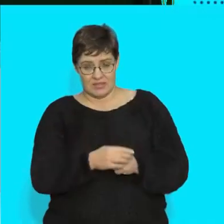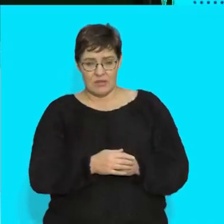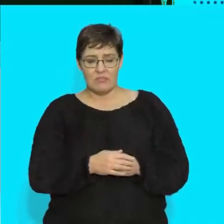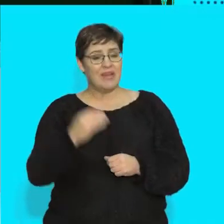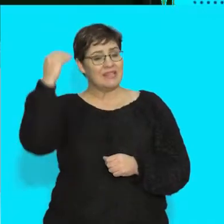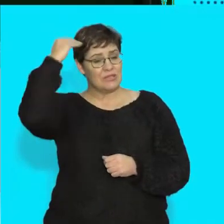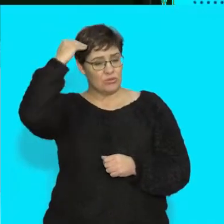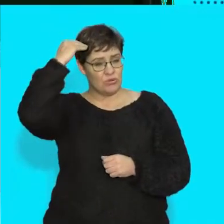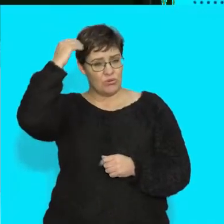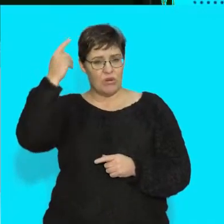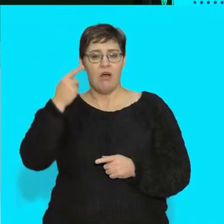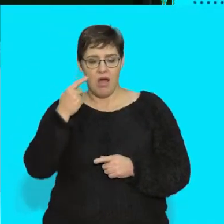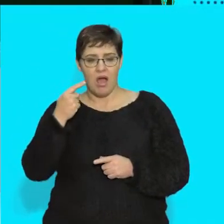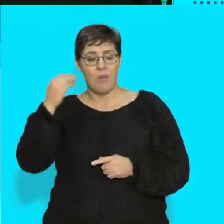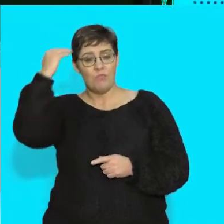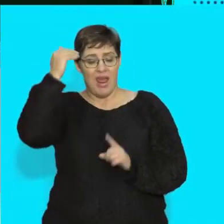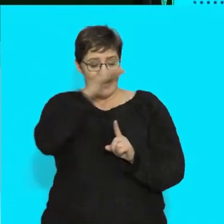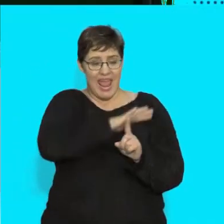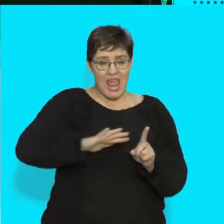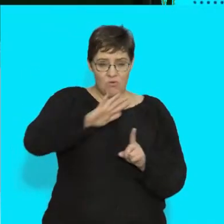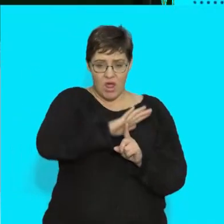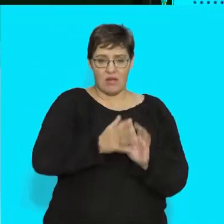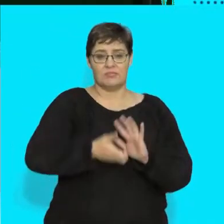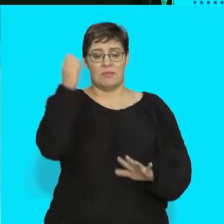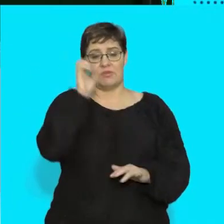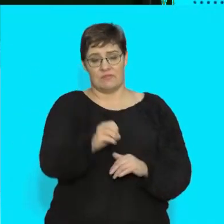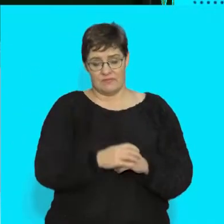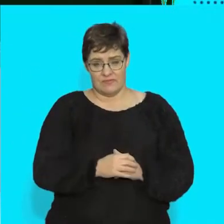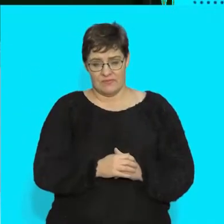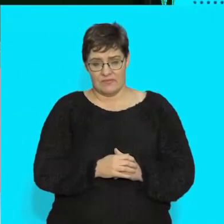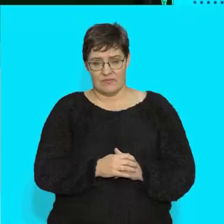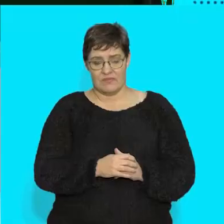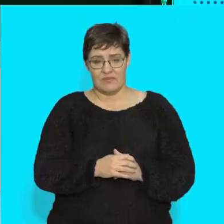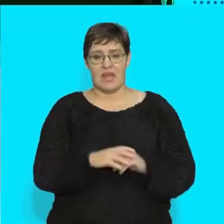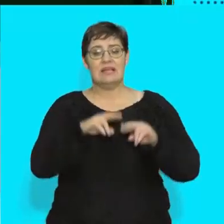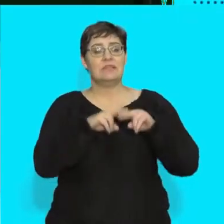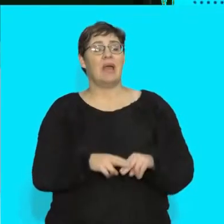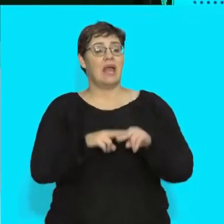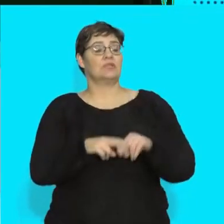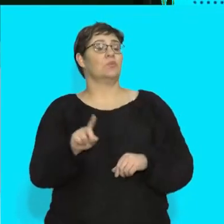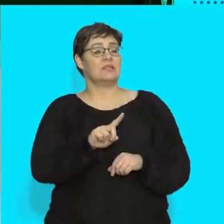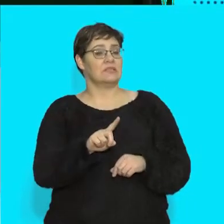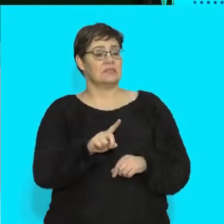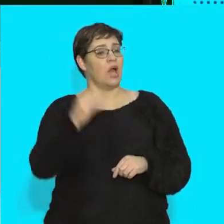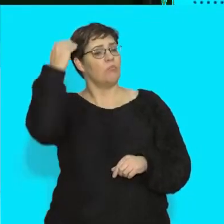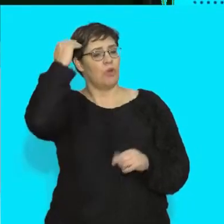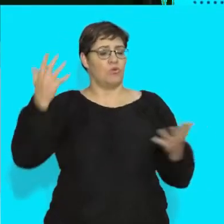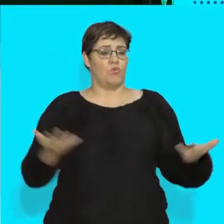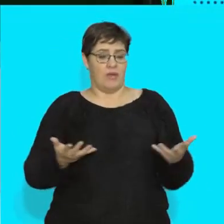my brain around that area gets damaged. Right now, it all depends on where it is in the